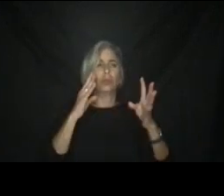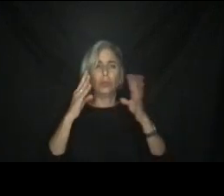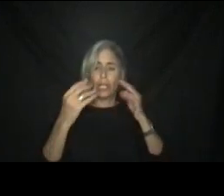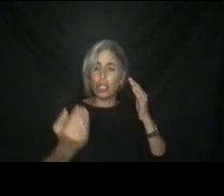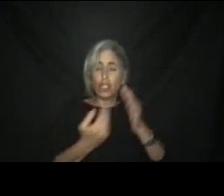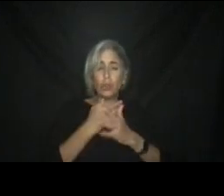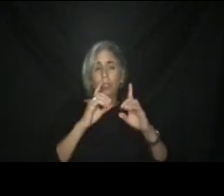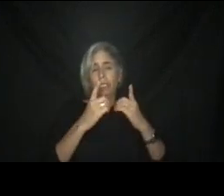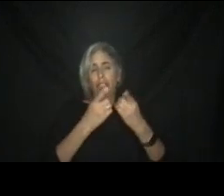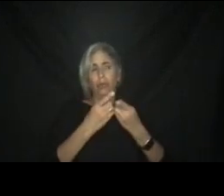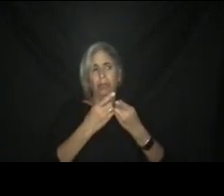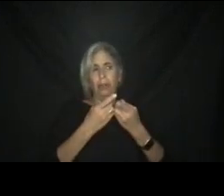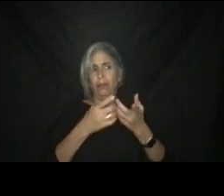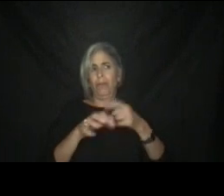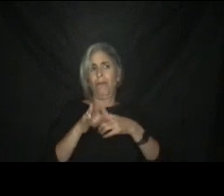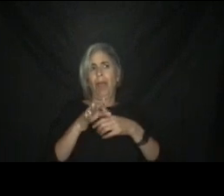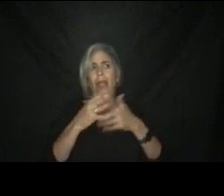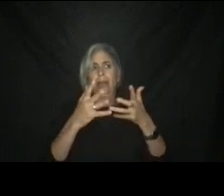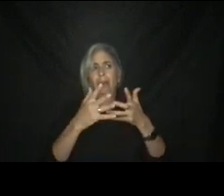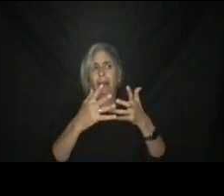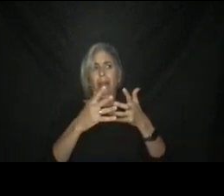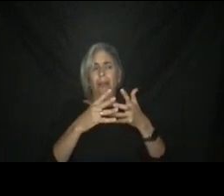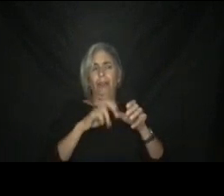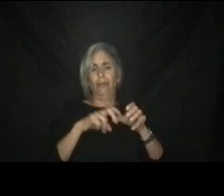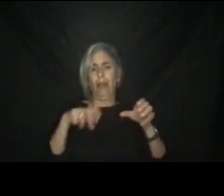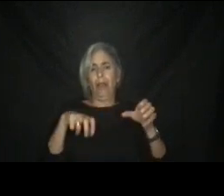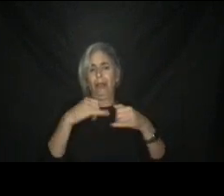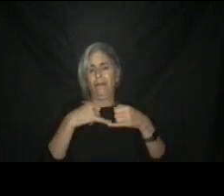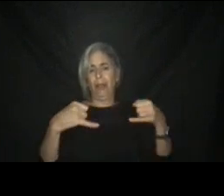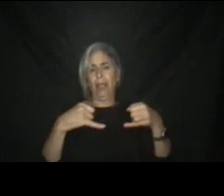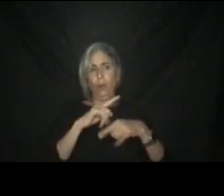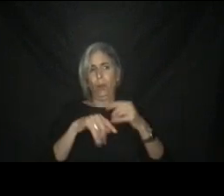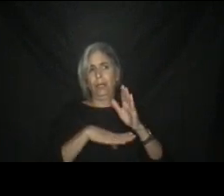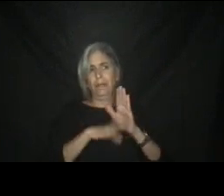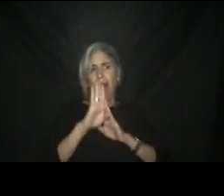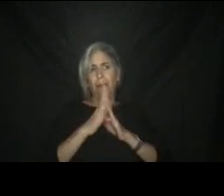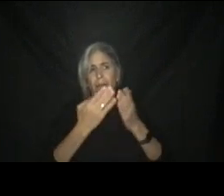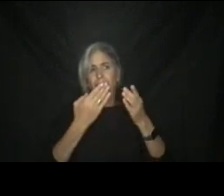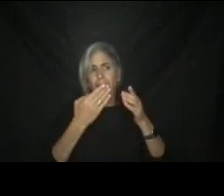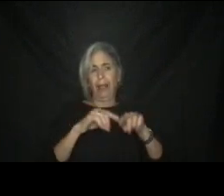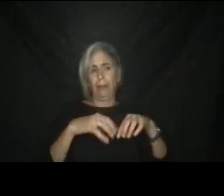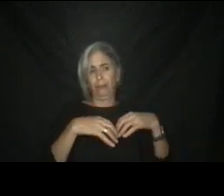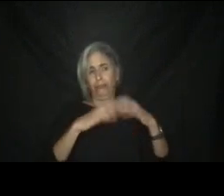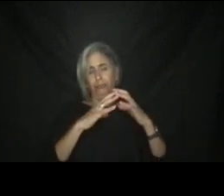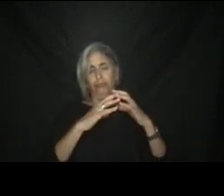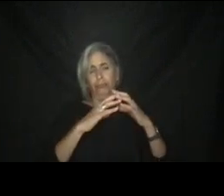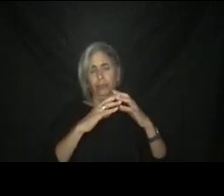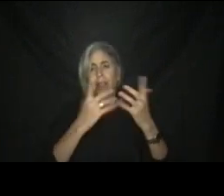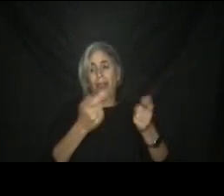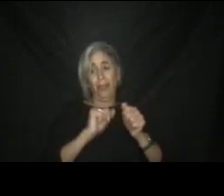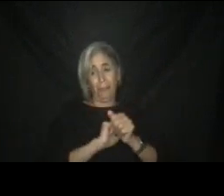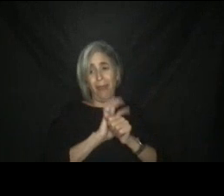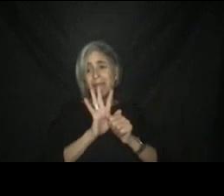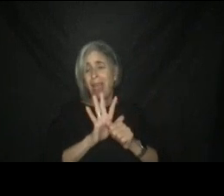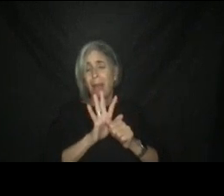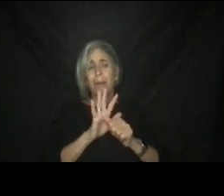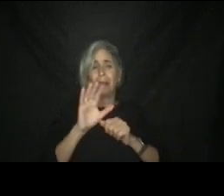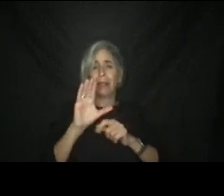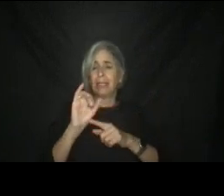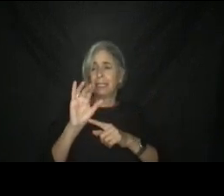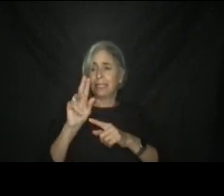districts, only for those to quickly fall out of alignment as new development comes online. And obviously, due to the pandemic, the census